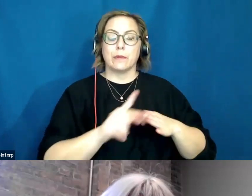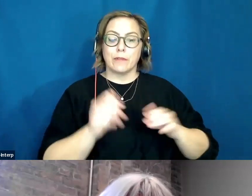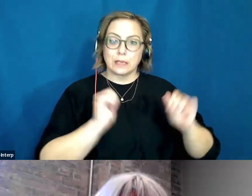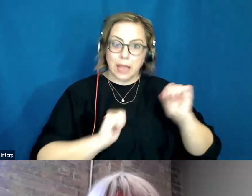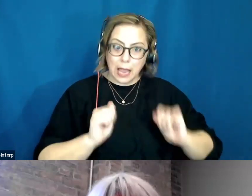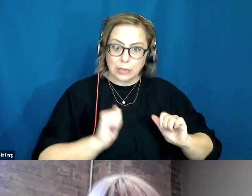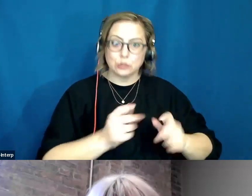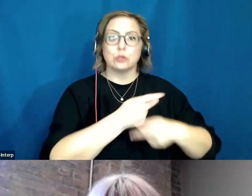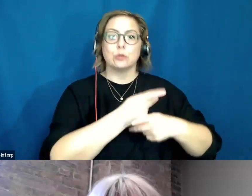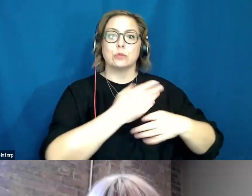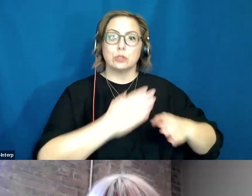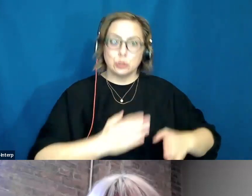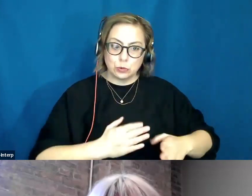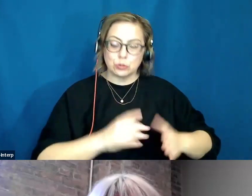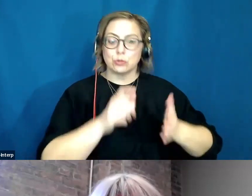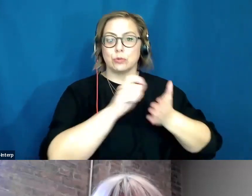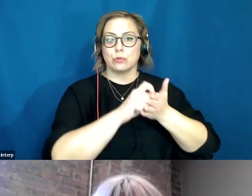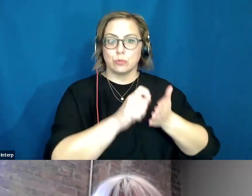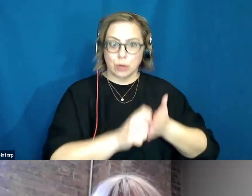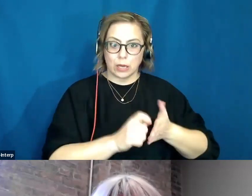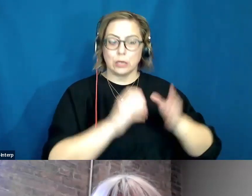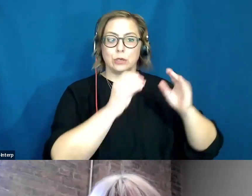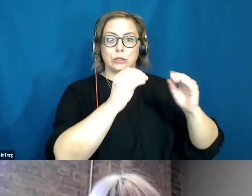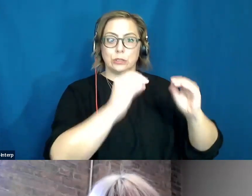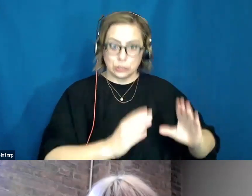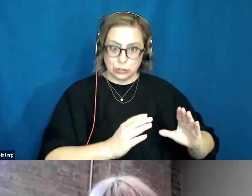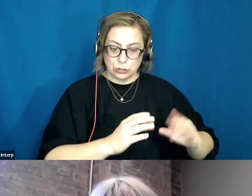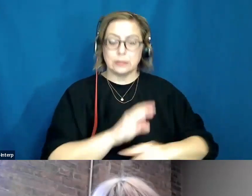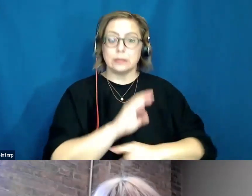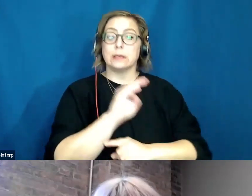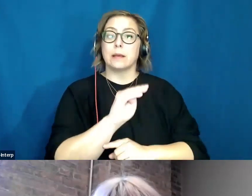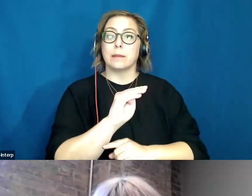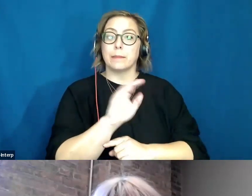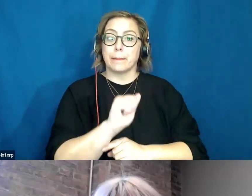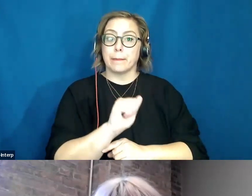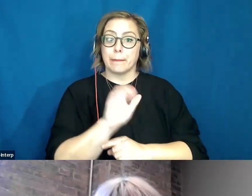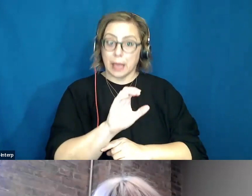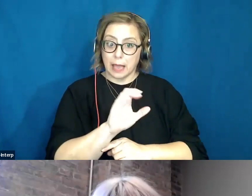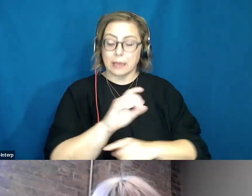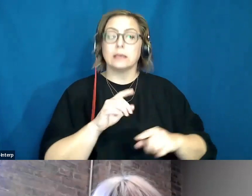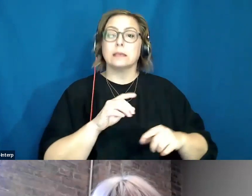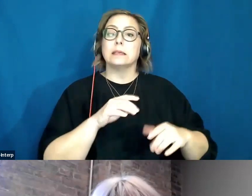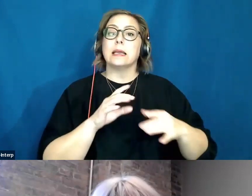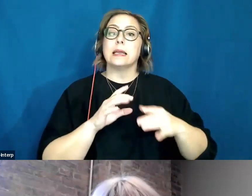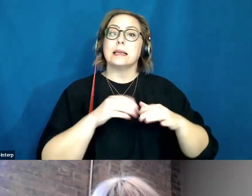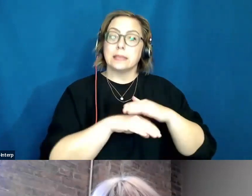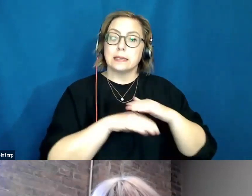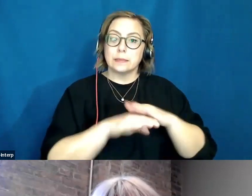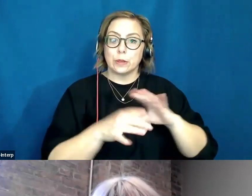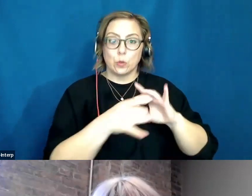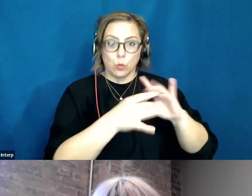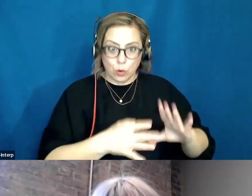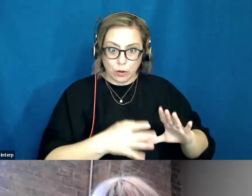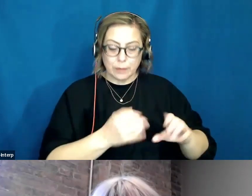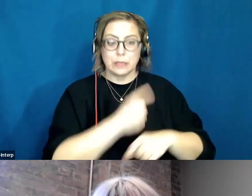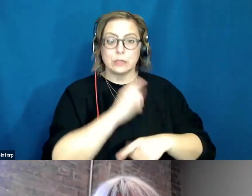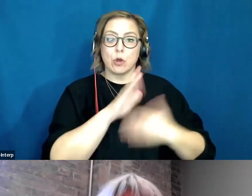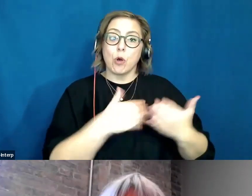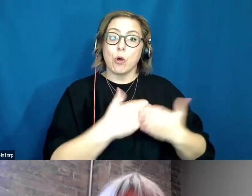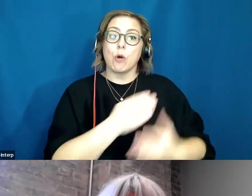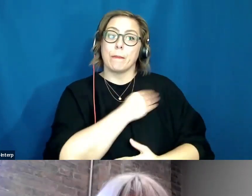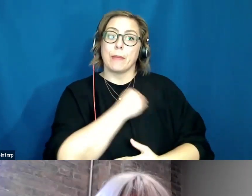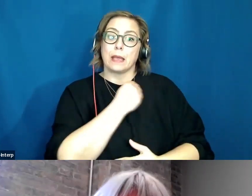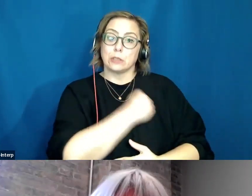producer, writer, and teacher. As MAC's accessibility coordinator, Martine works to make sure all Manitobans can